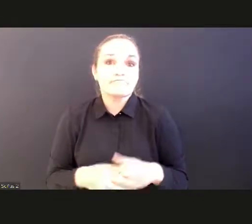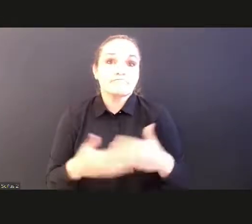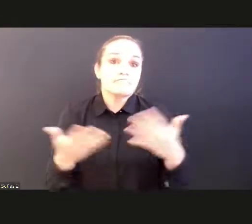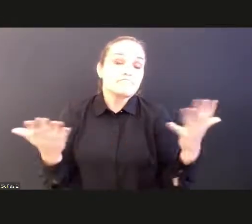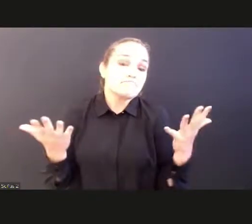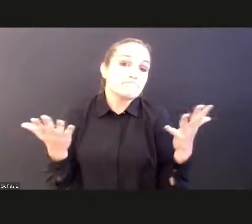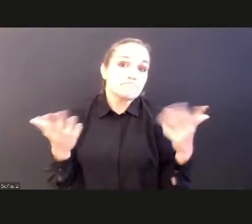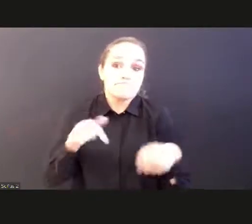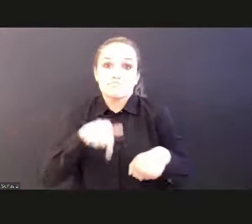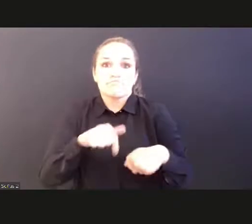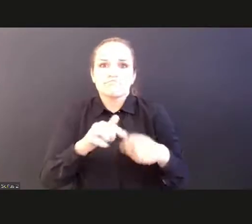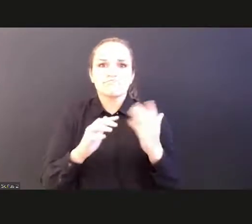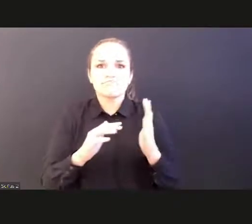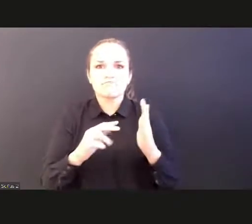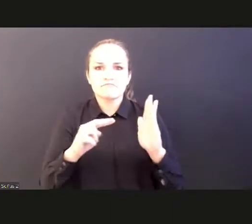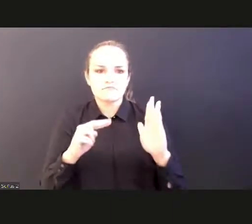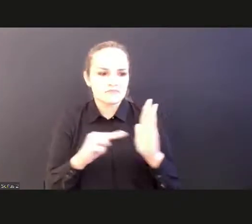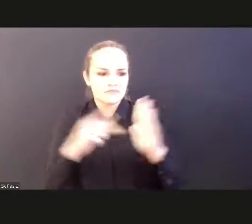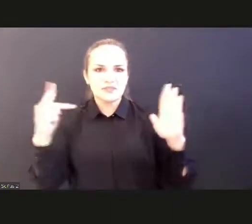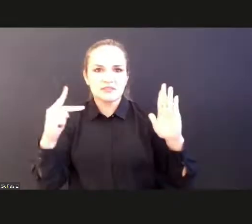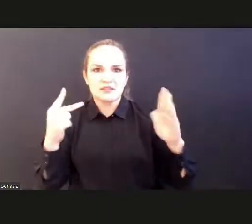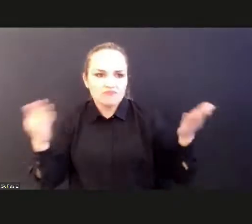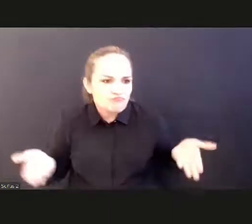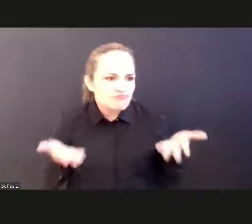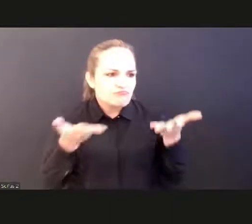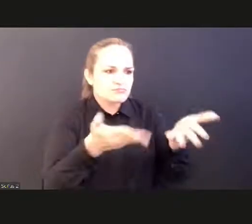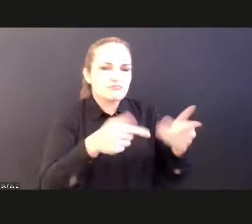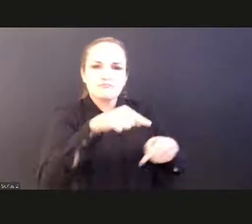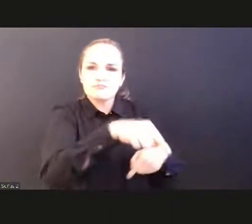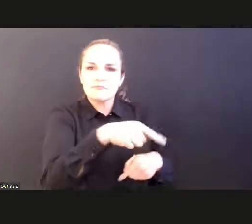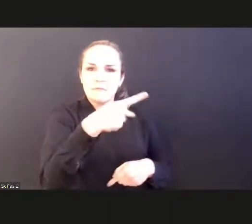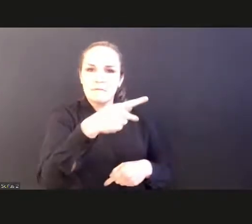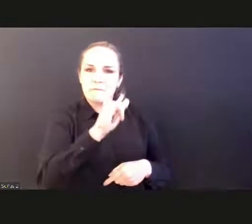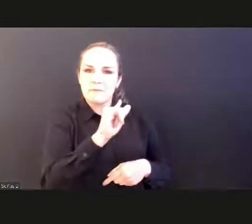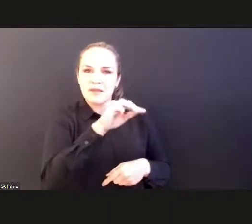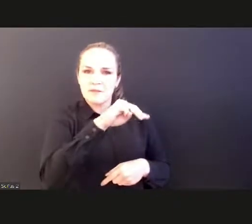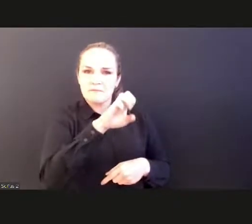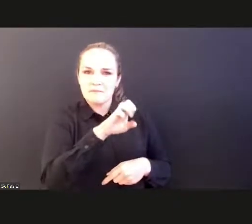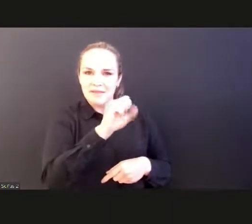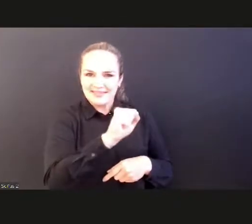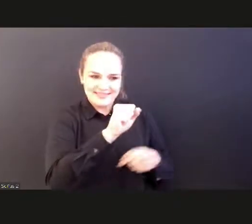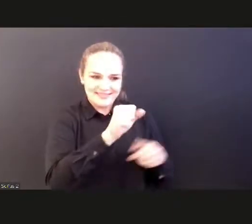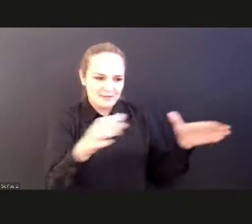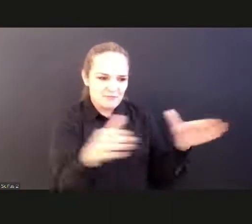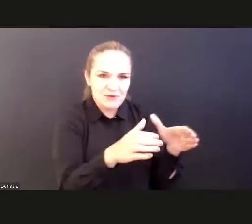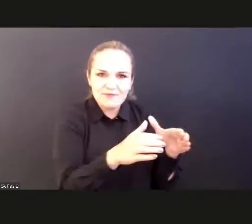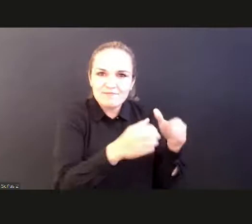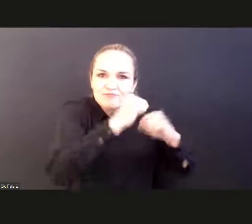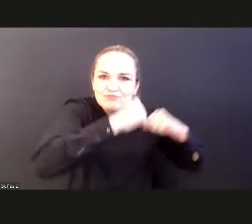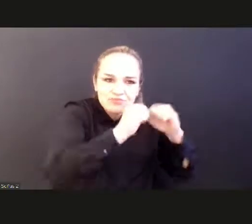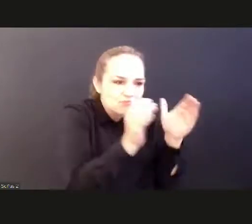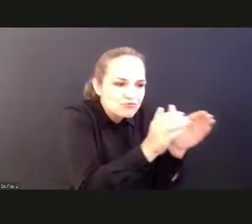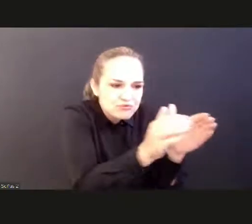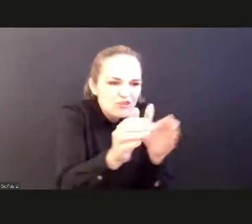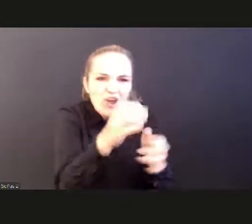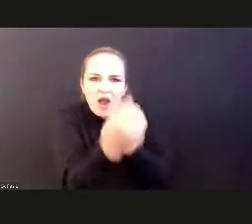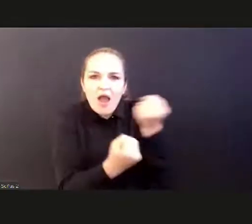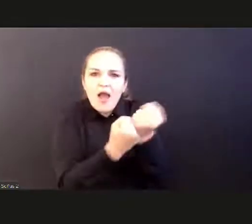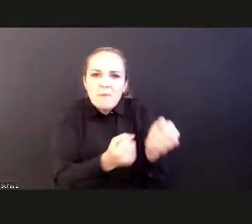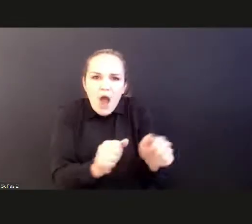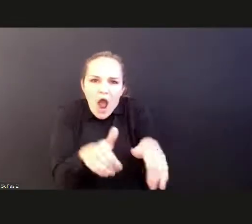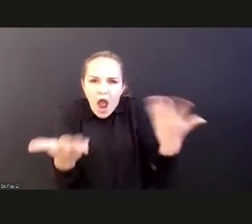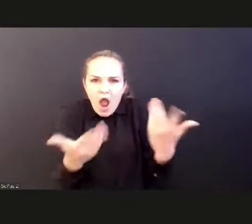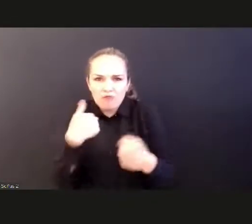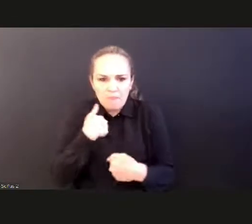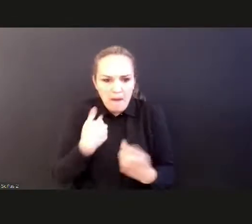innovative incubator lab that have proved so successful in many top-class universities around the world. So as